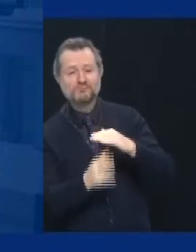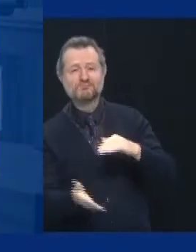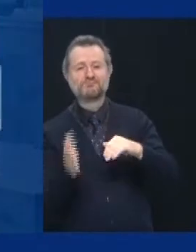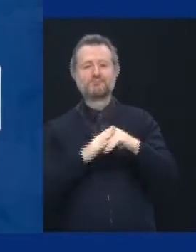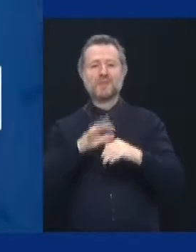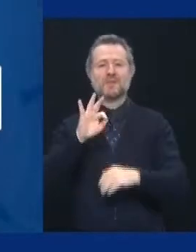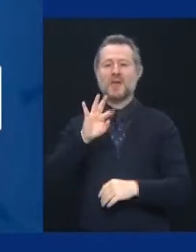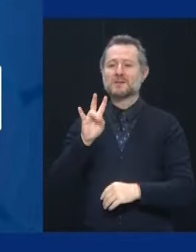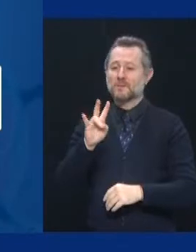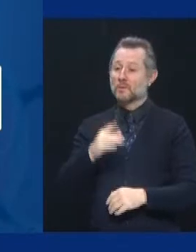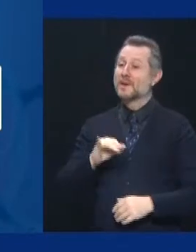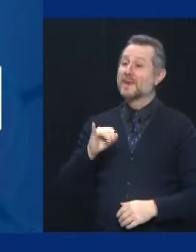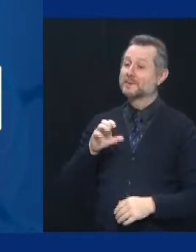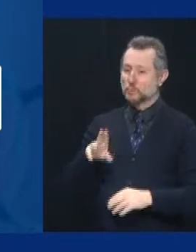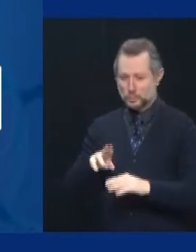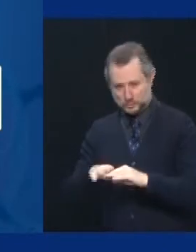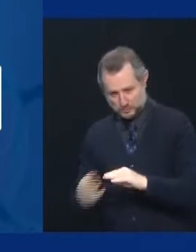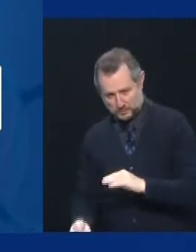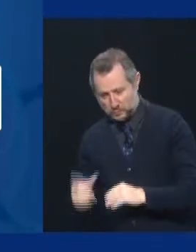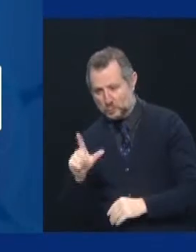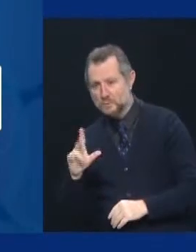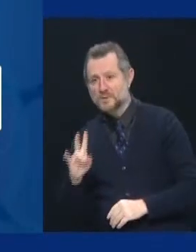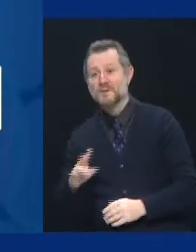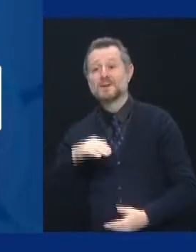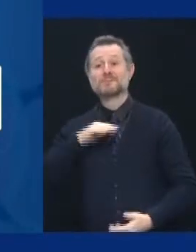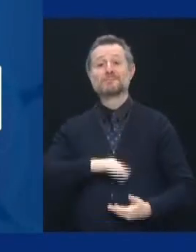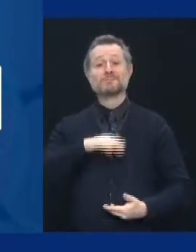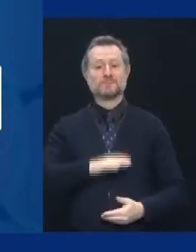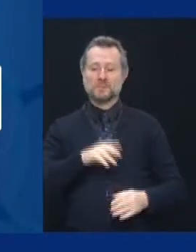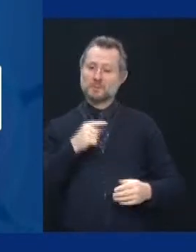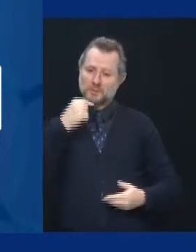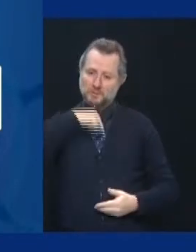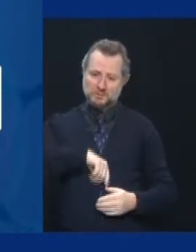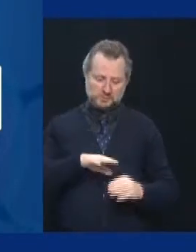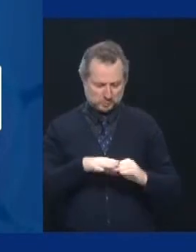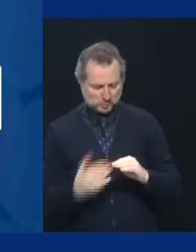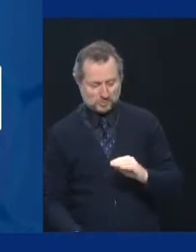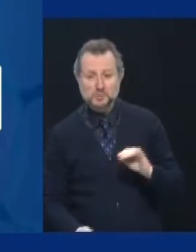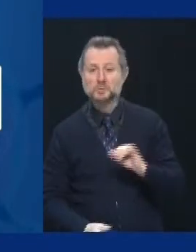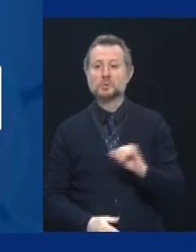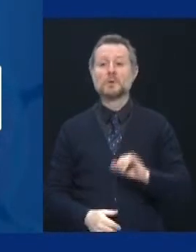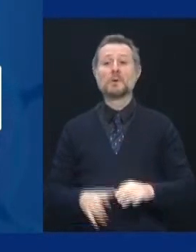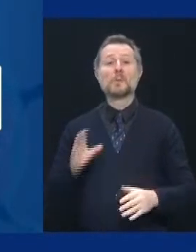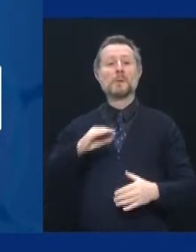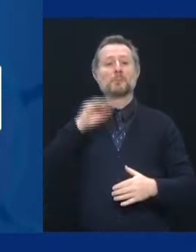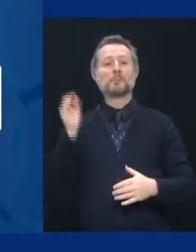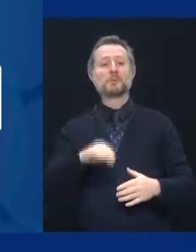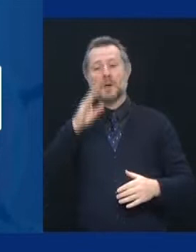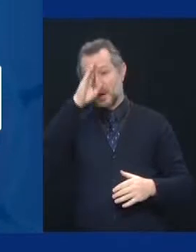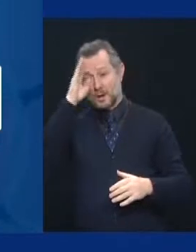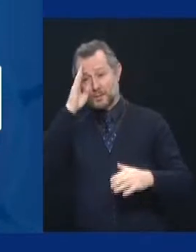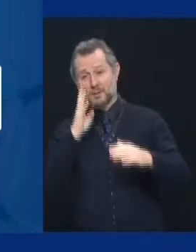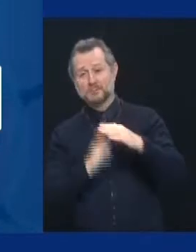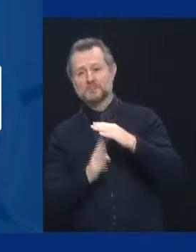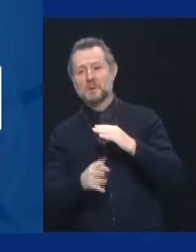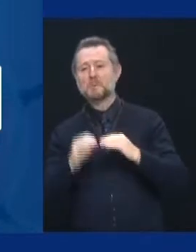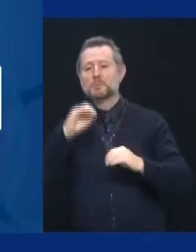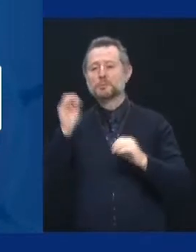27, intubations down 7. This is percentage hospitalized by percent of the population around the